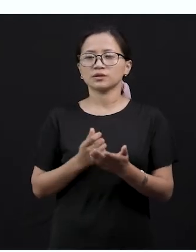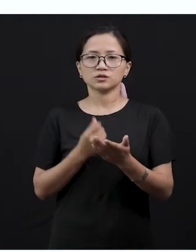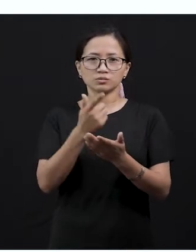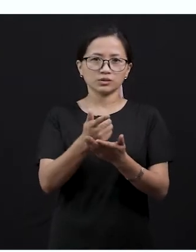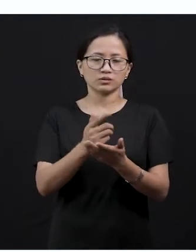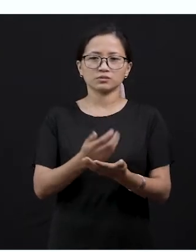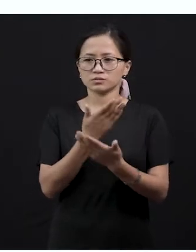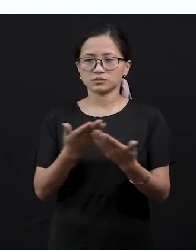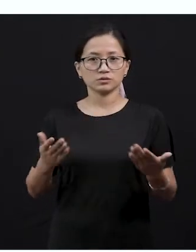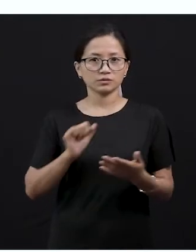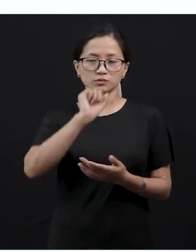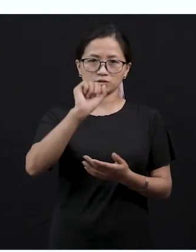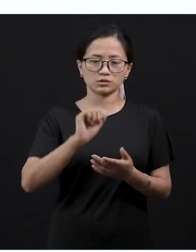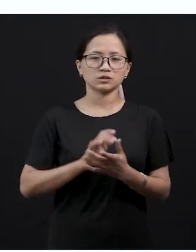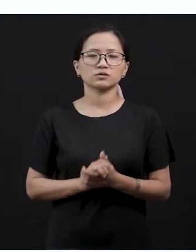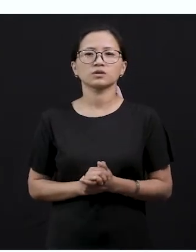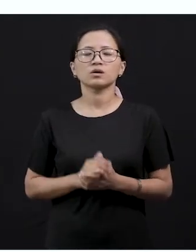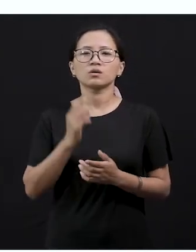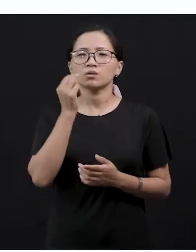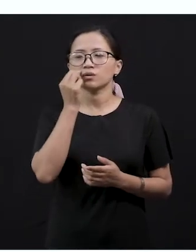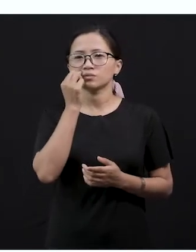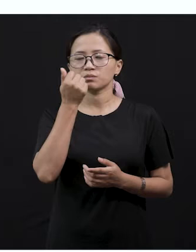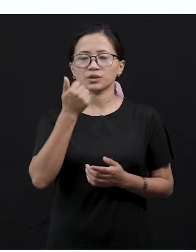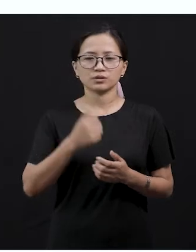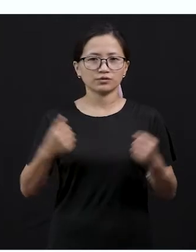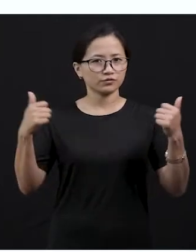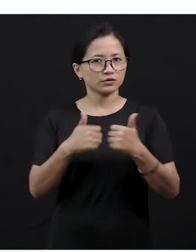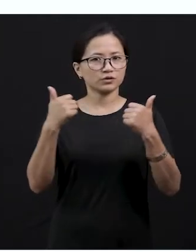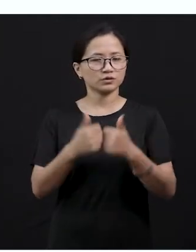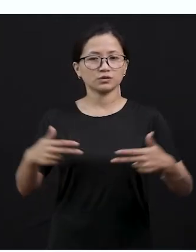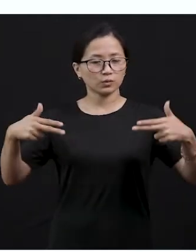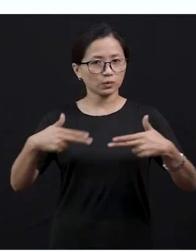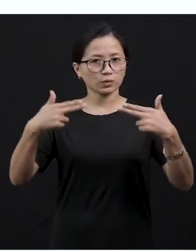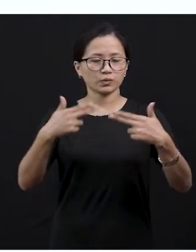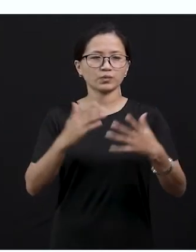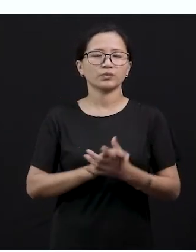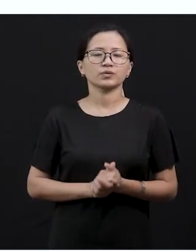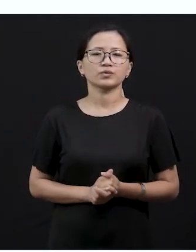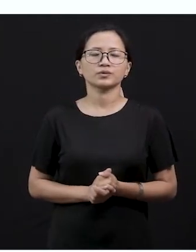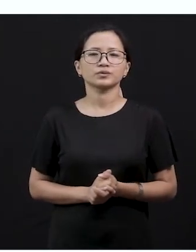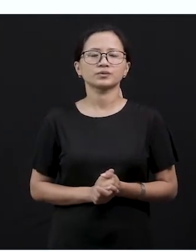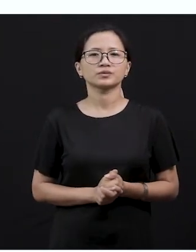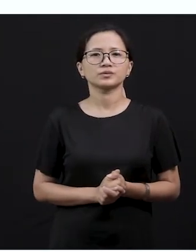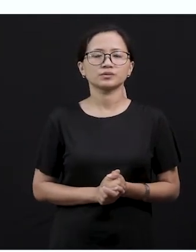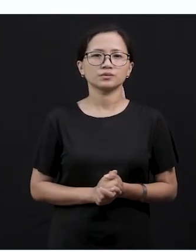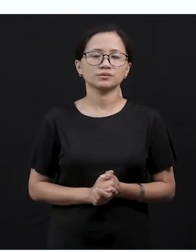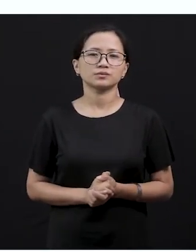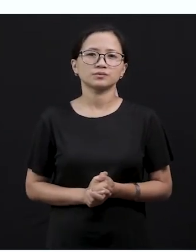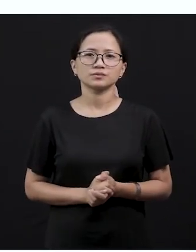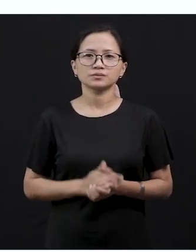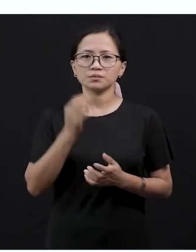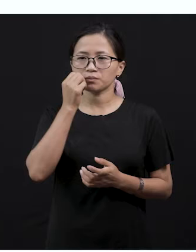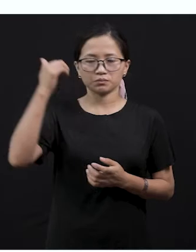spend money on themselves when the men are fighting in the war. See, the men folk are fighting in the